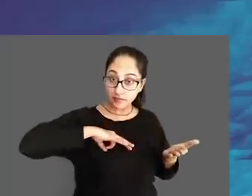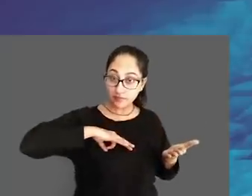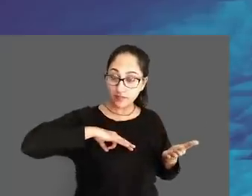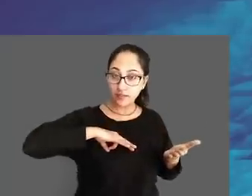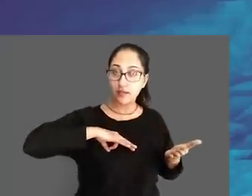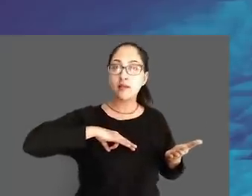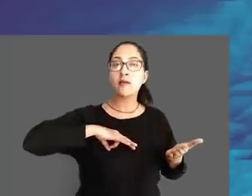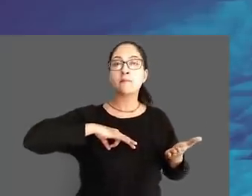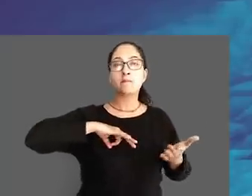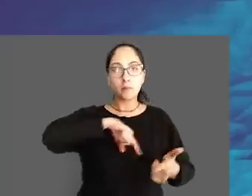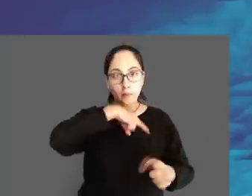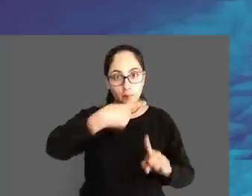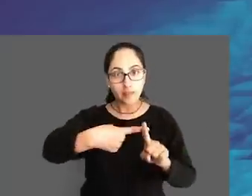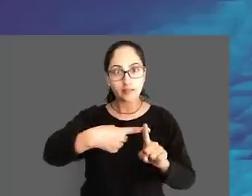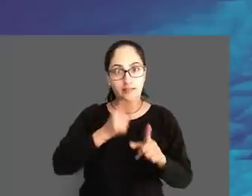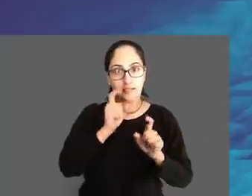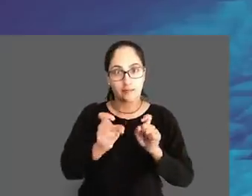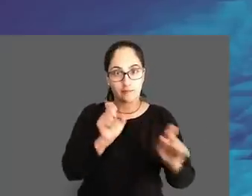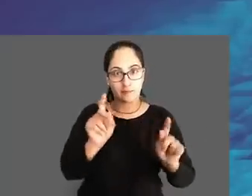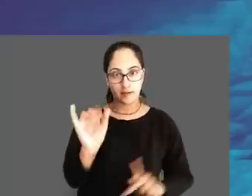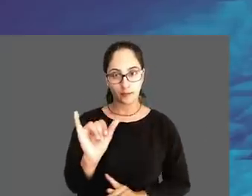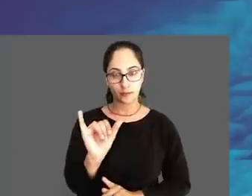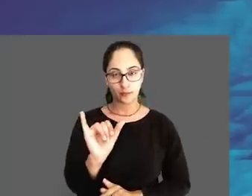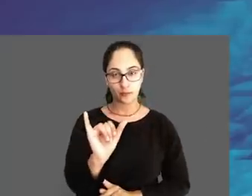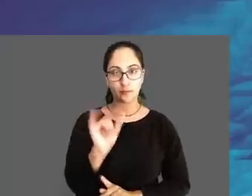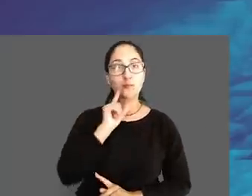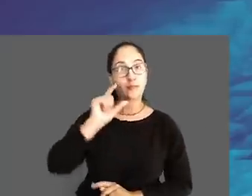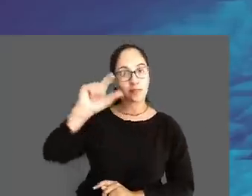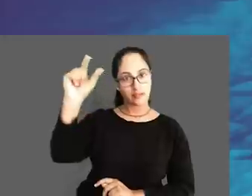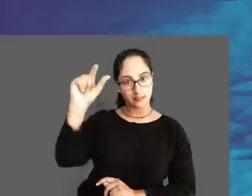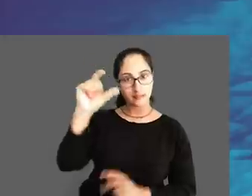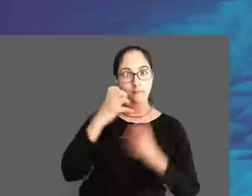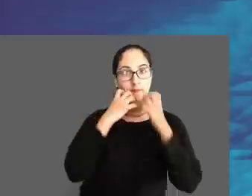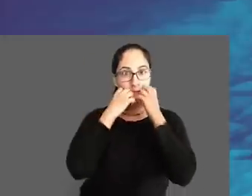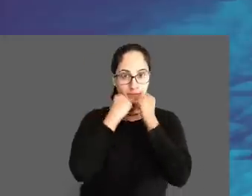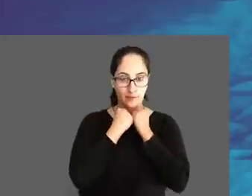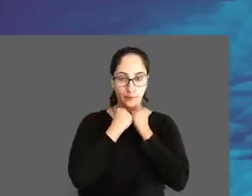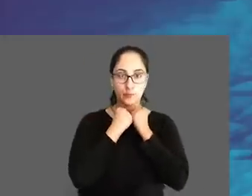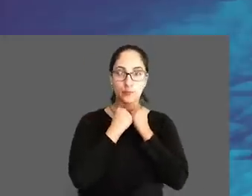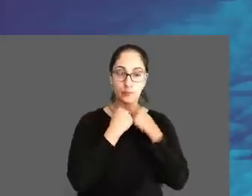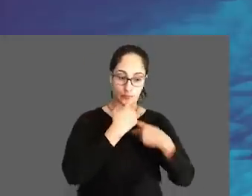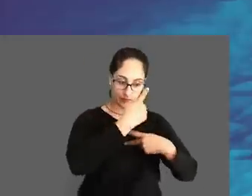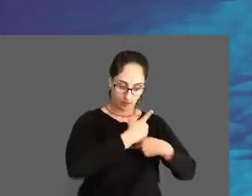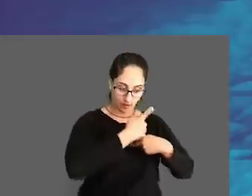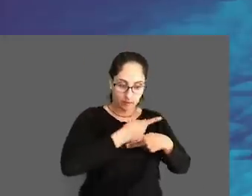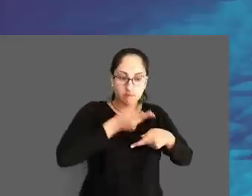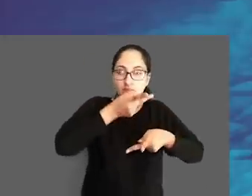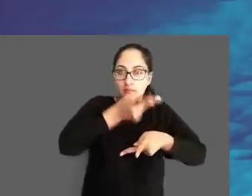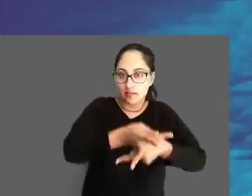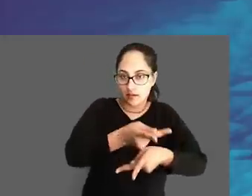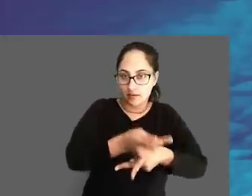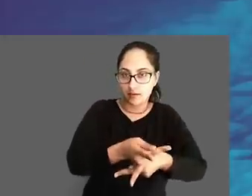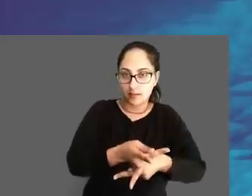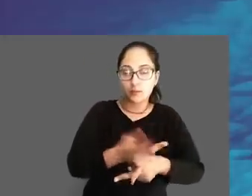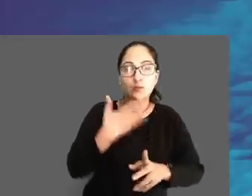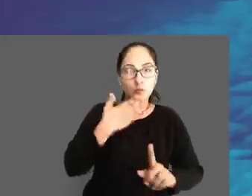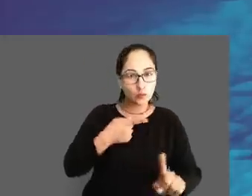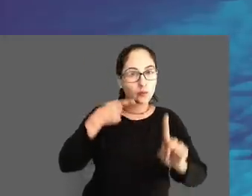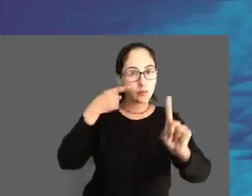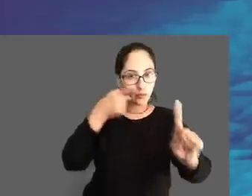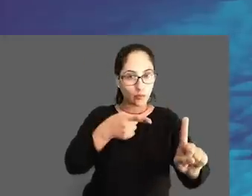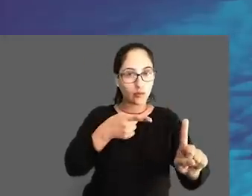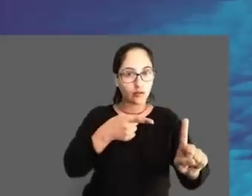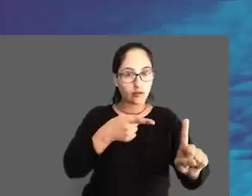But let's return to Ismailis and Imam for a moment. We have a question that may also be rooted